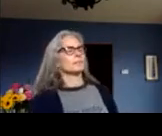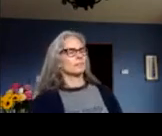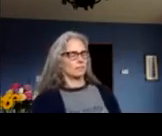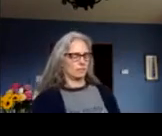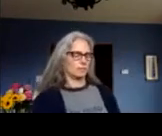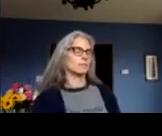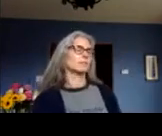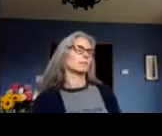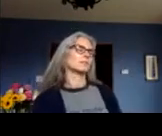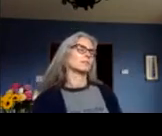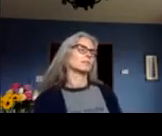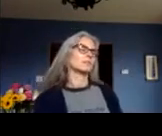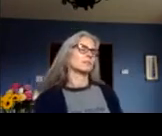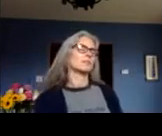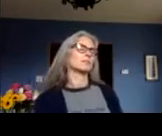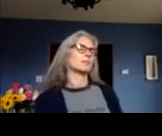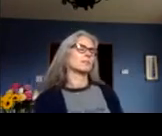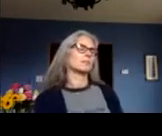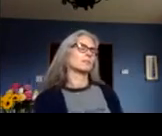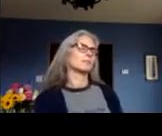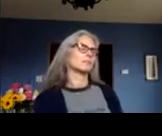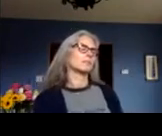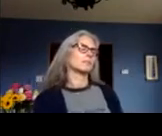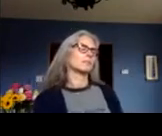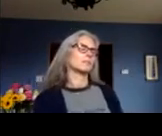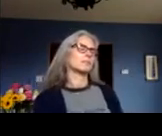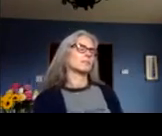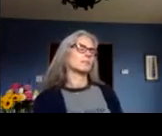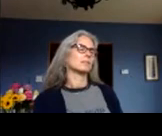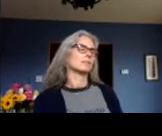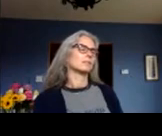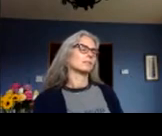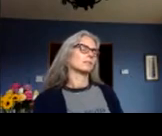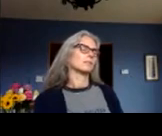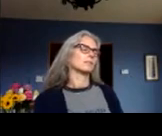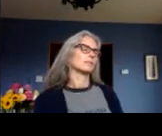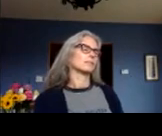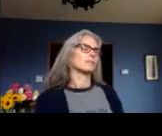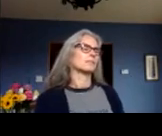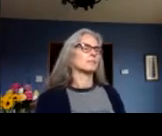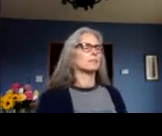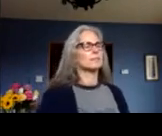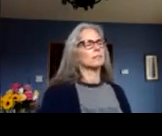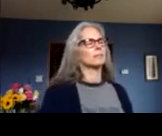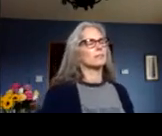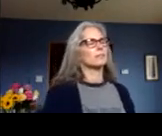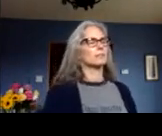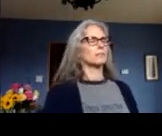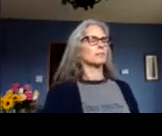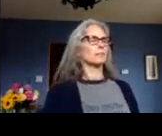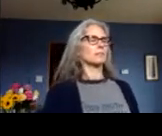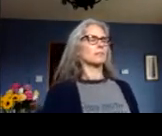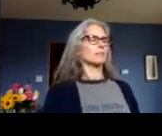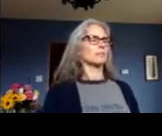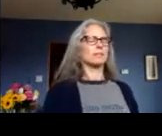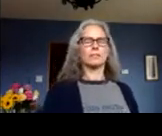one topic, it's going to give you an option to move it up or move it down. That's the thing you'll see in those 3 dots. I was being a little tricky when I